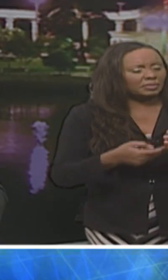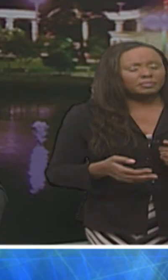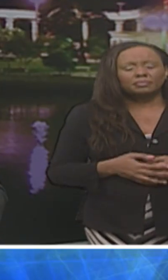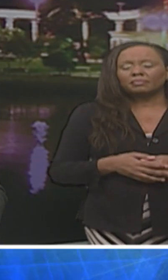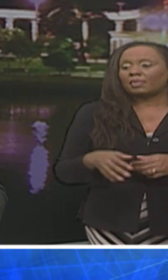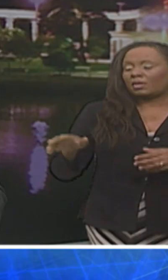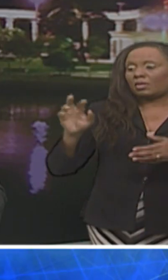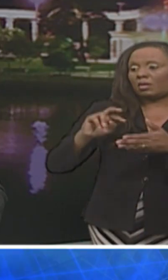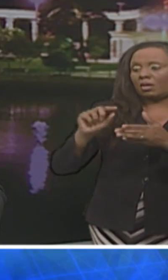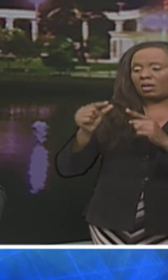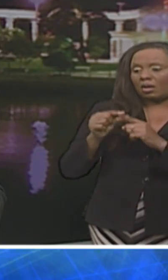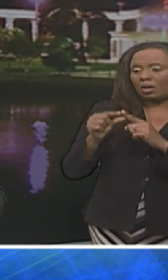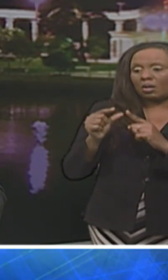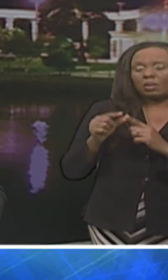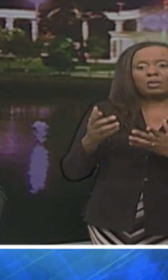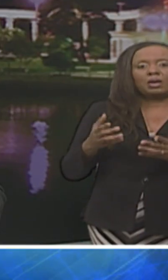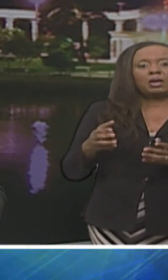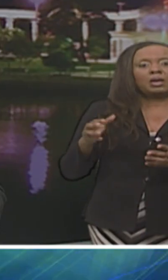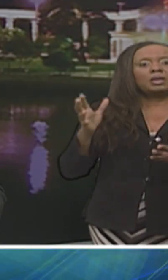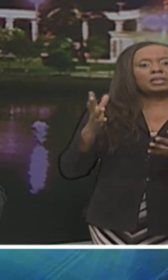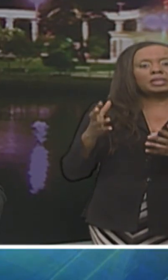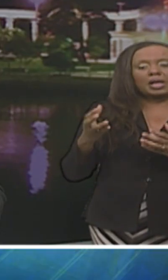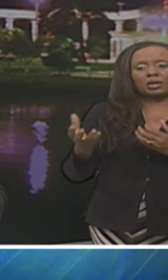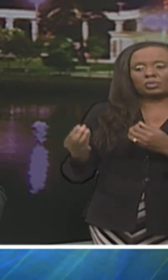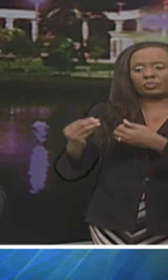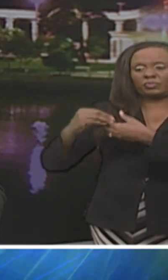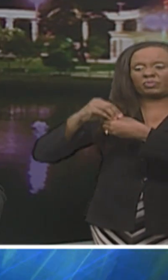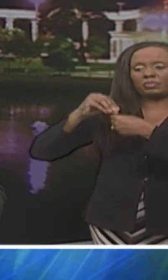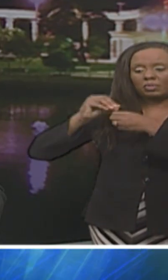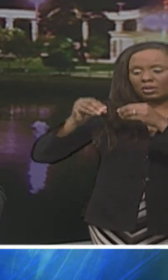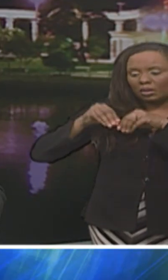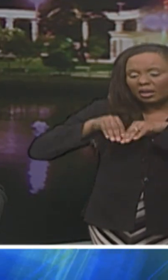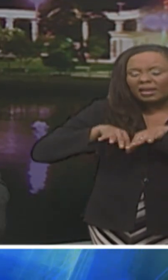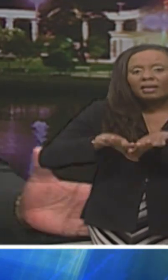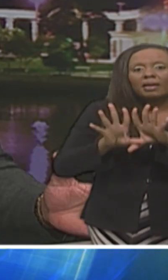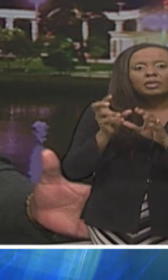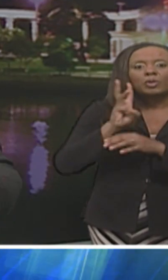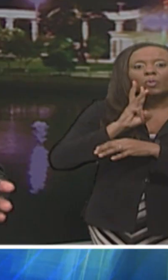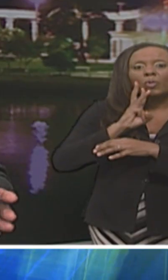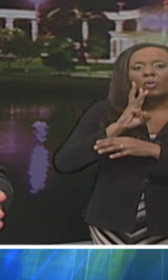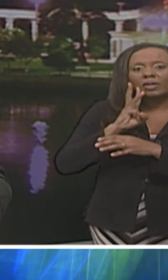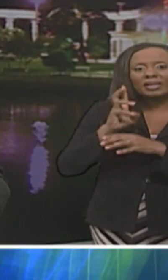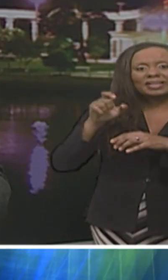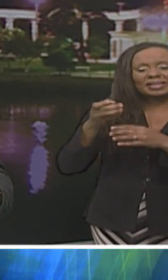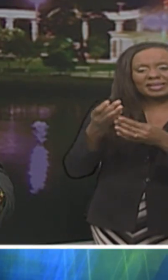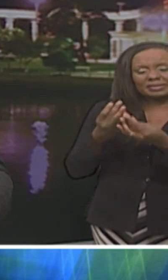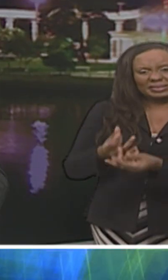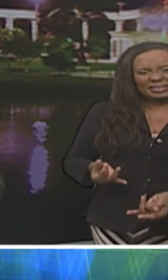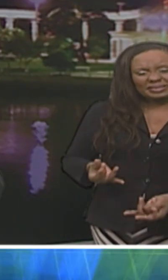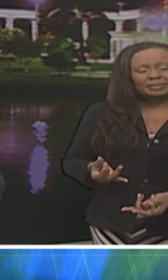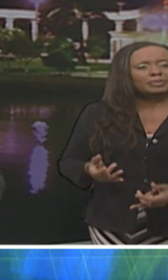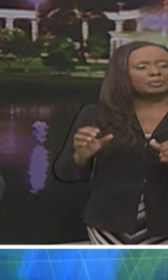out the solids, apply some measure of treatment, and then that waste, that effluent, is then discharged. Yeah. So when people are listening to you right now, they're hearing all